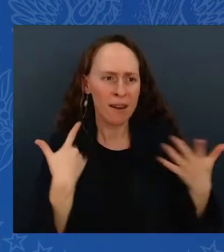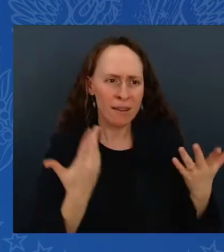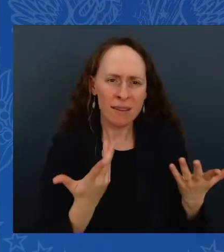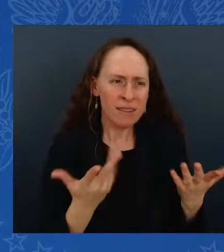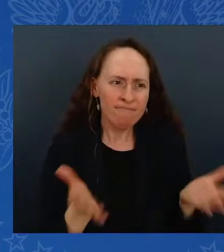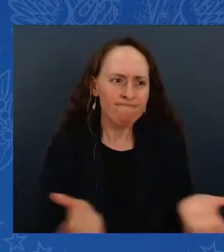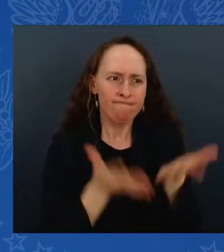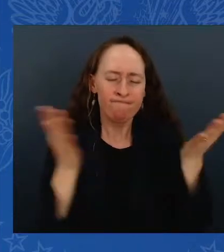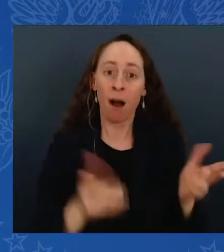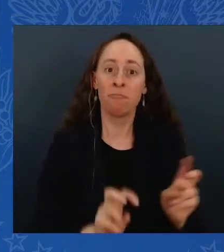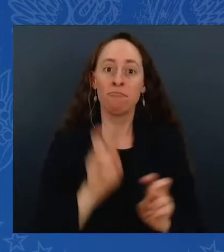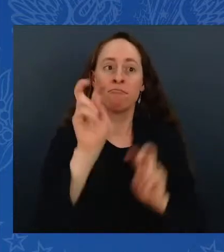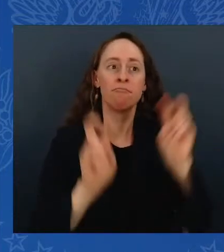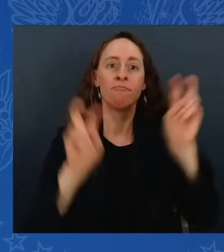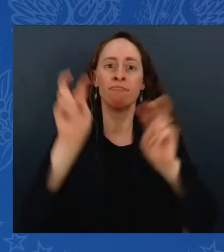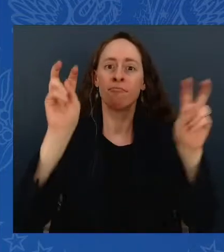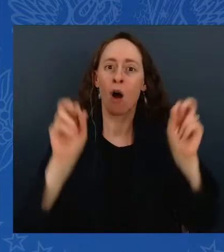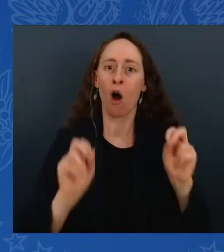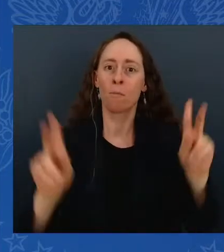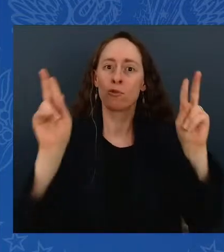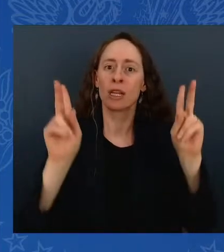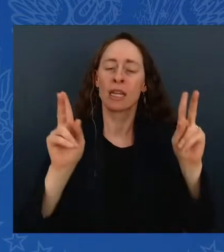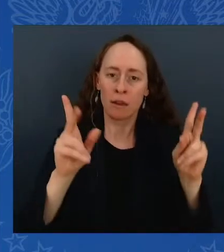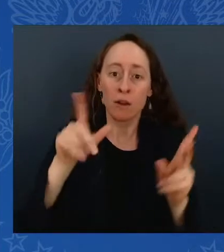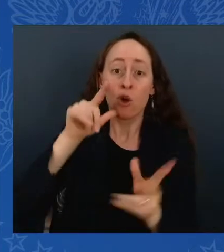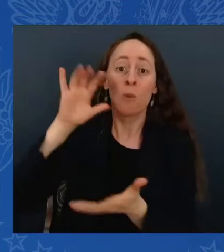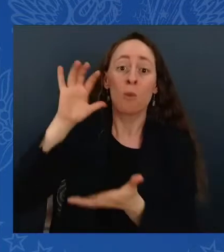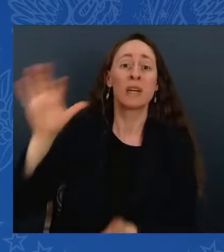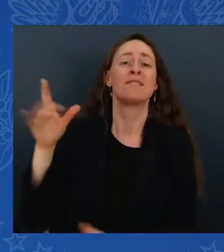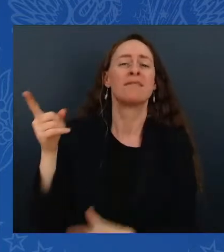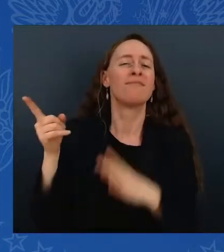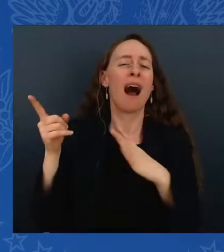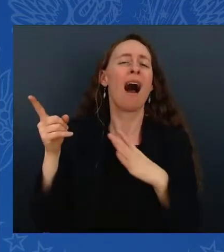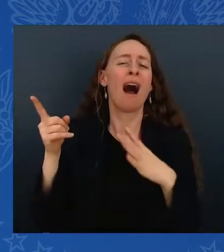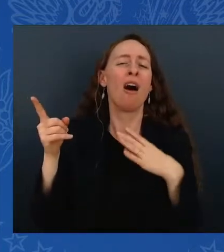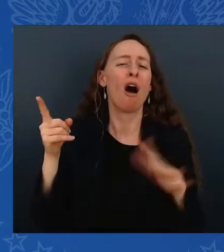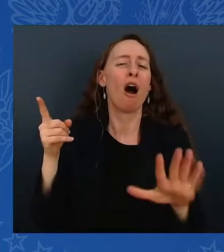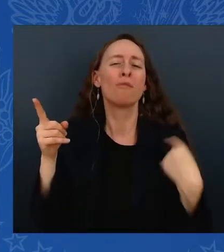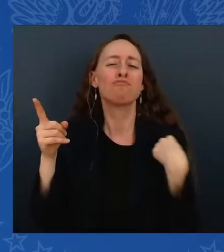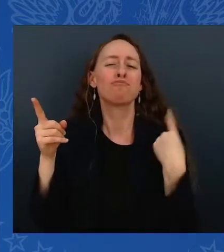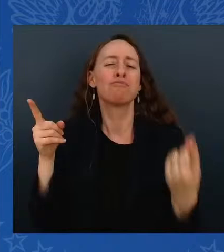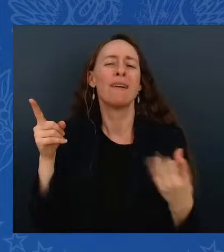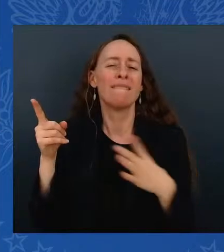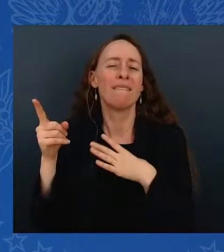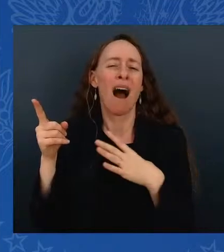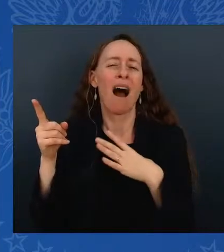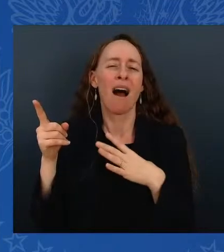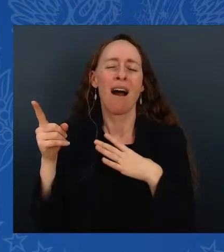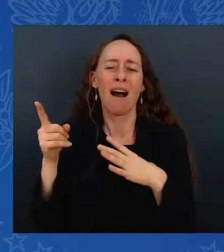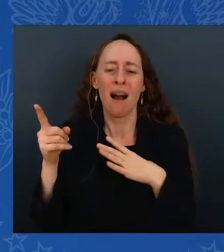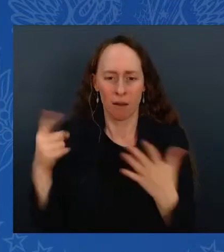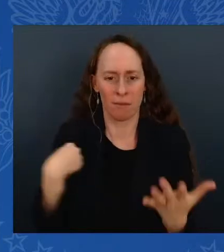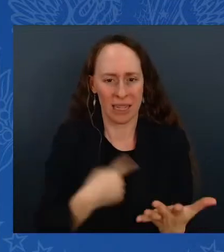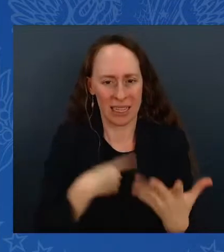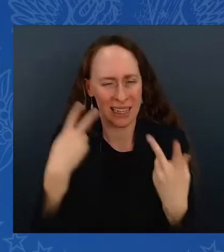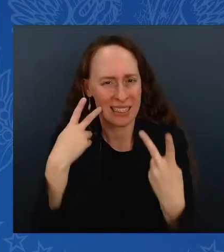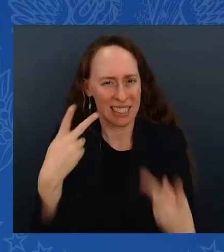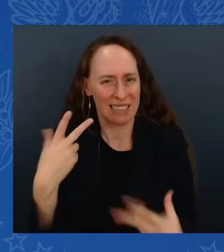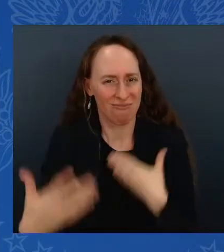well, and we are doing well. Working families in the middle class are the center of the strong, equitable, and sustainable